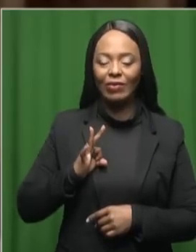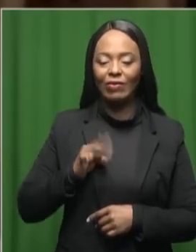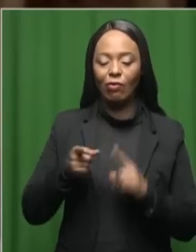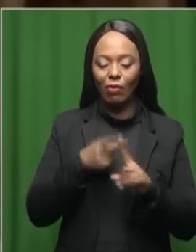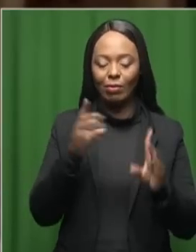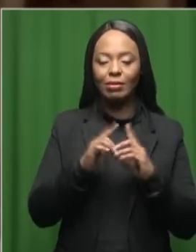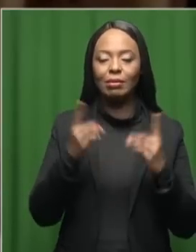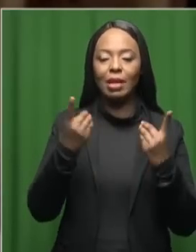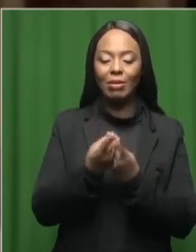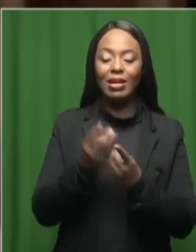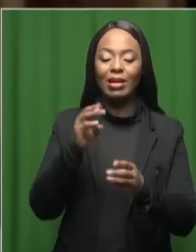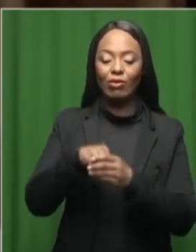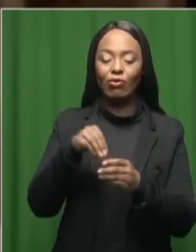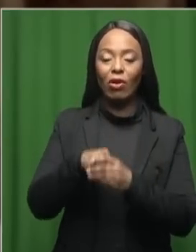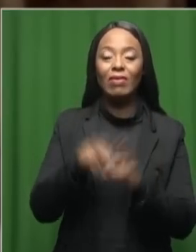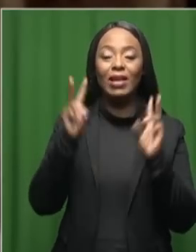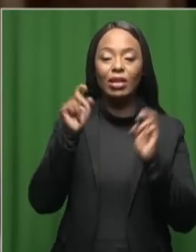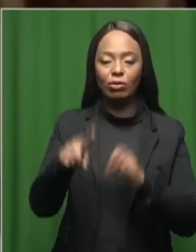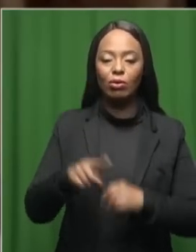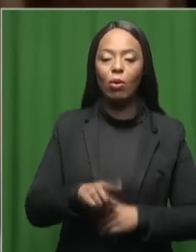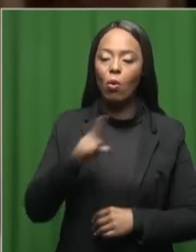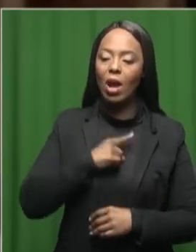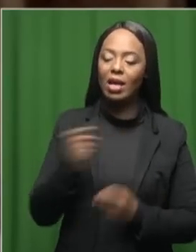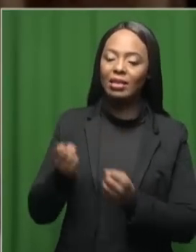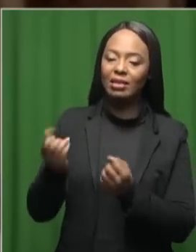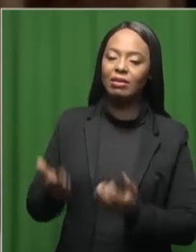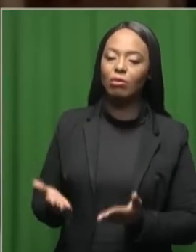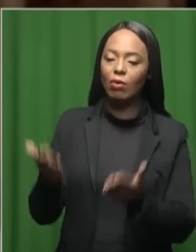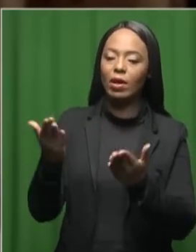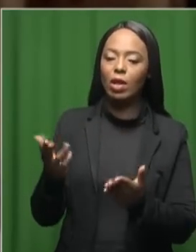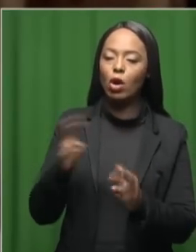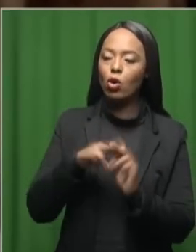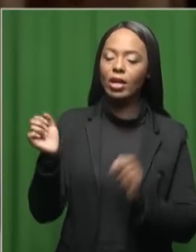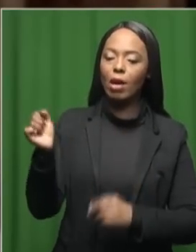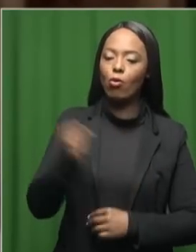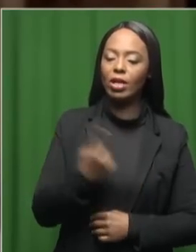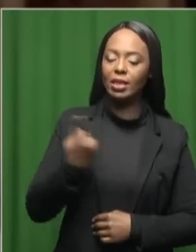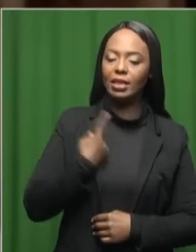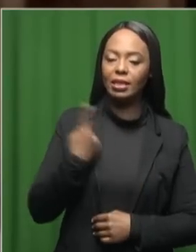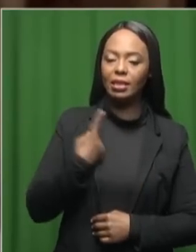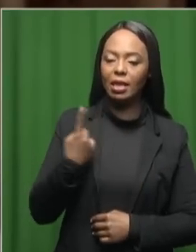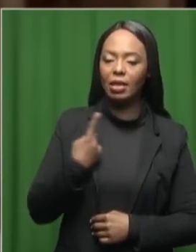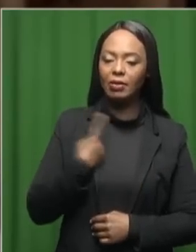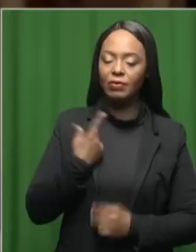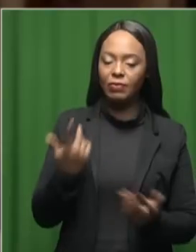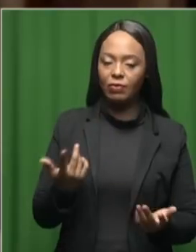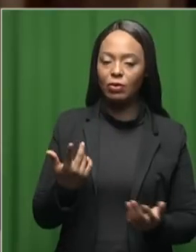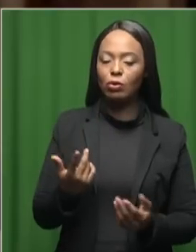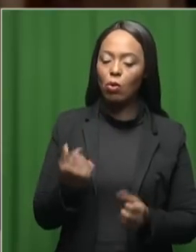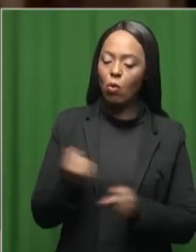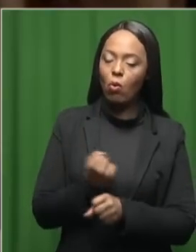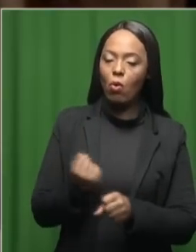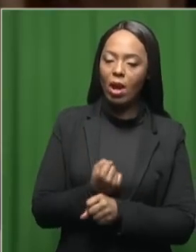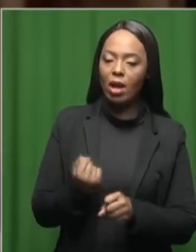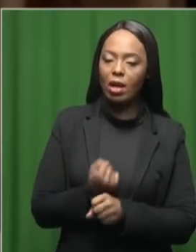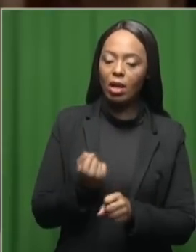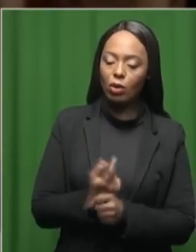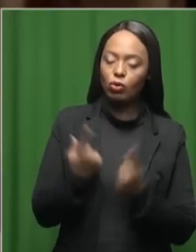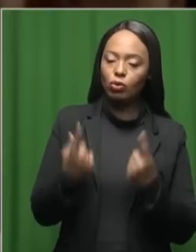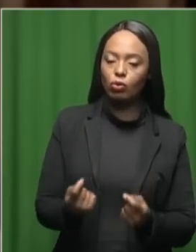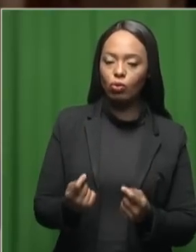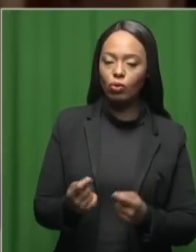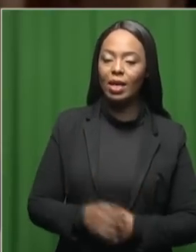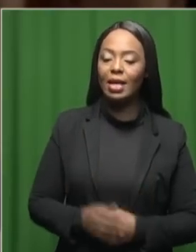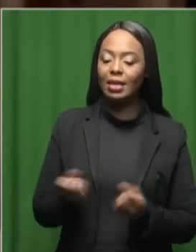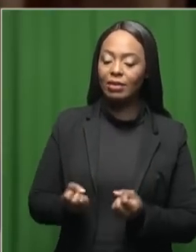here, because the service provider does not appoint herself or himself to do work. The service provider